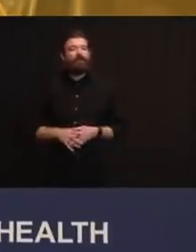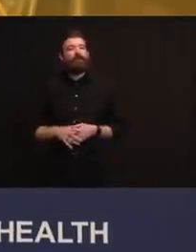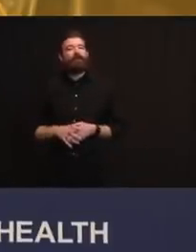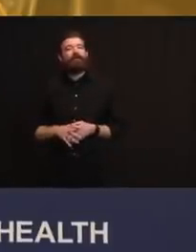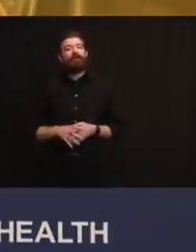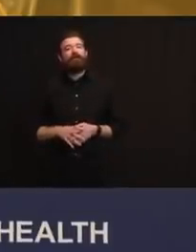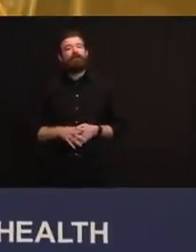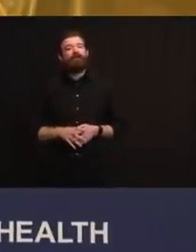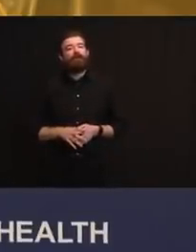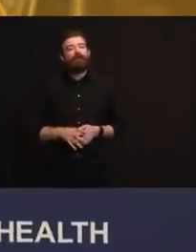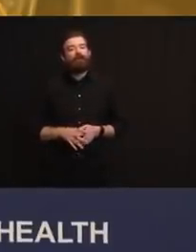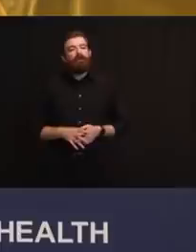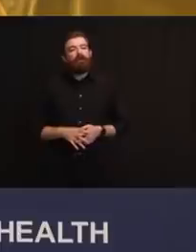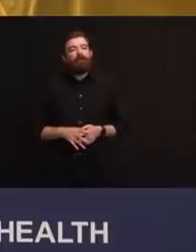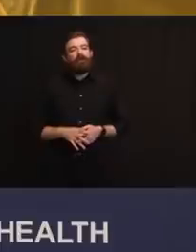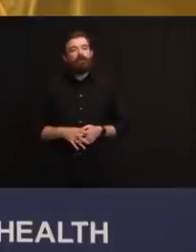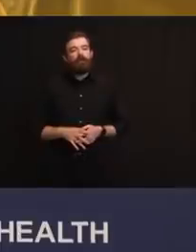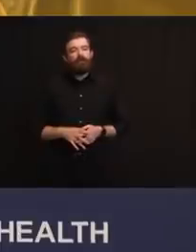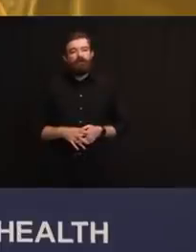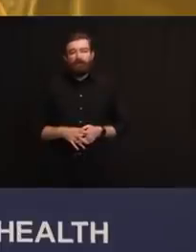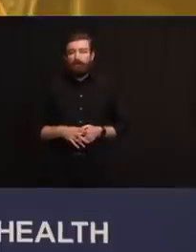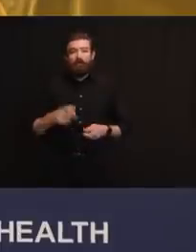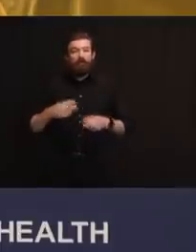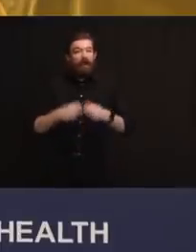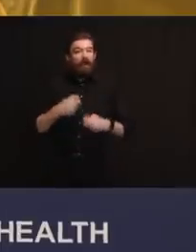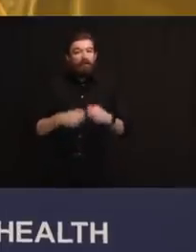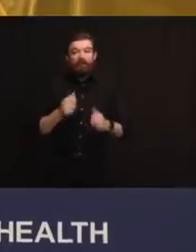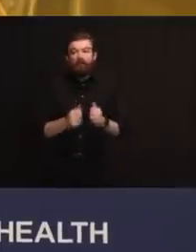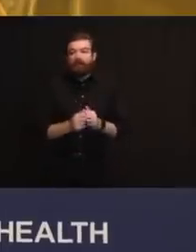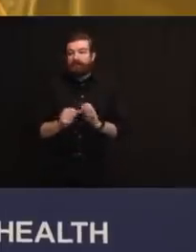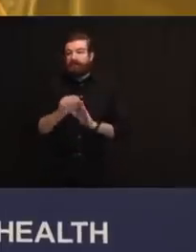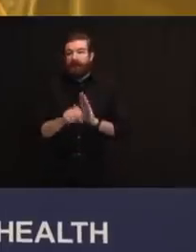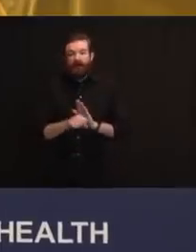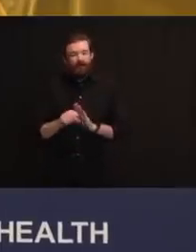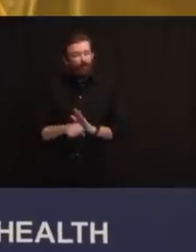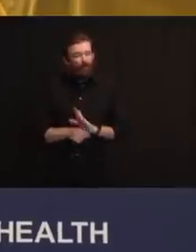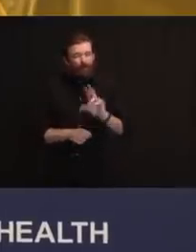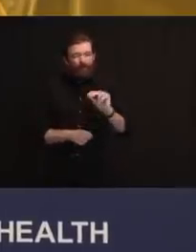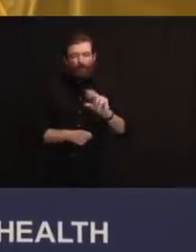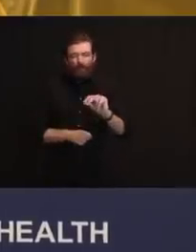so that's not even accurate. I think it's an incredible